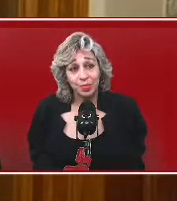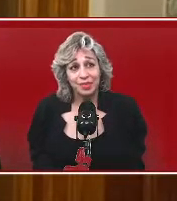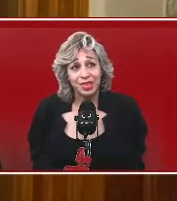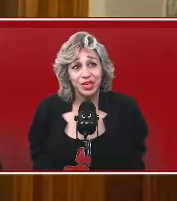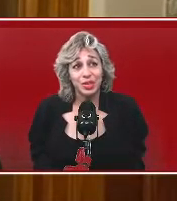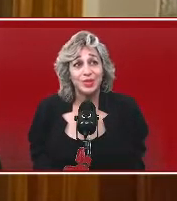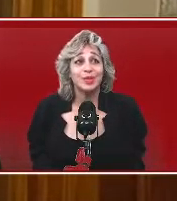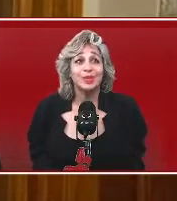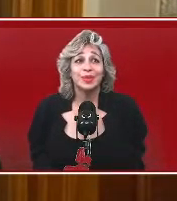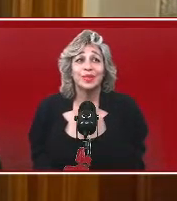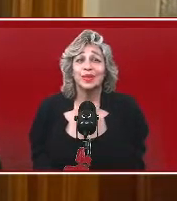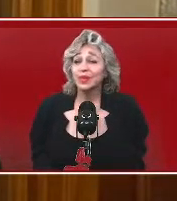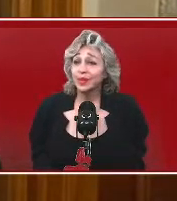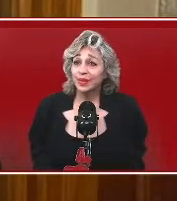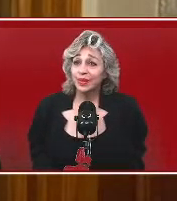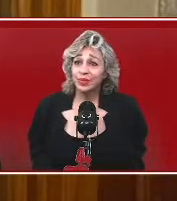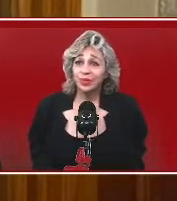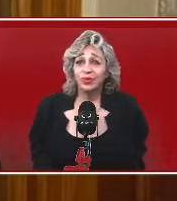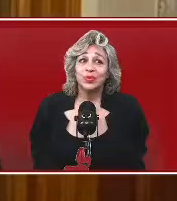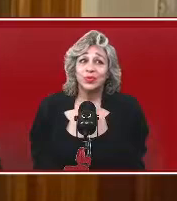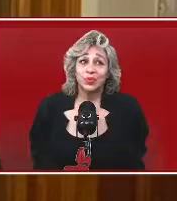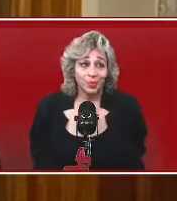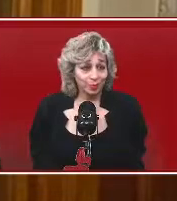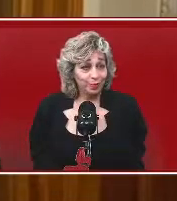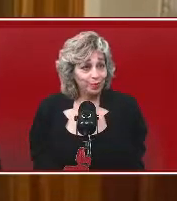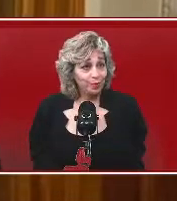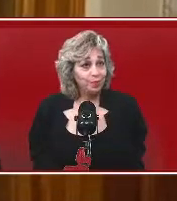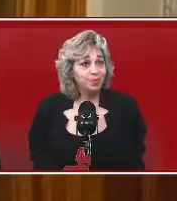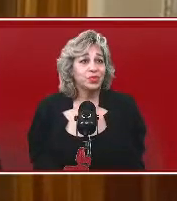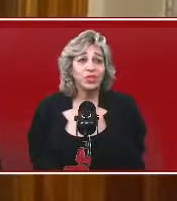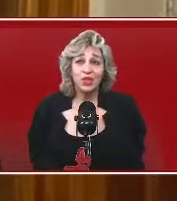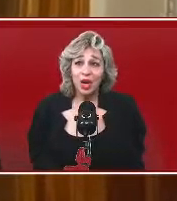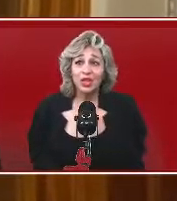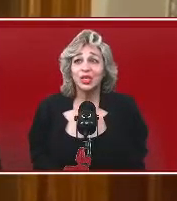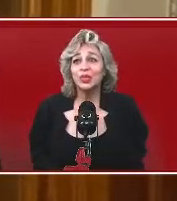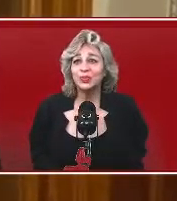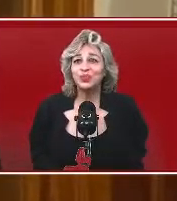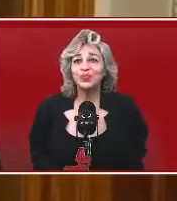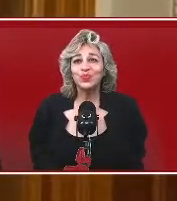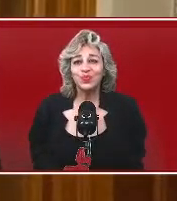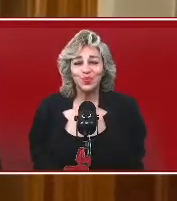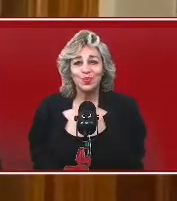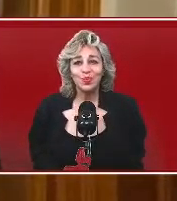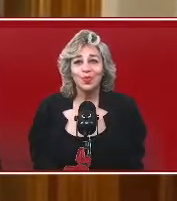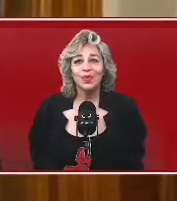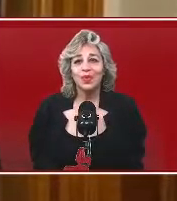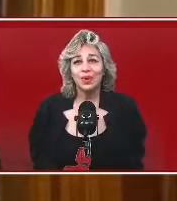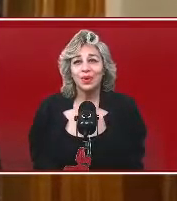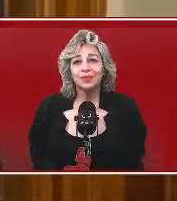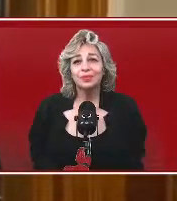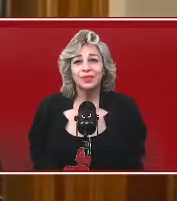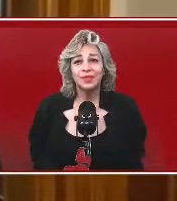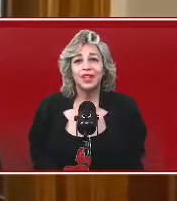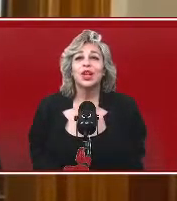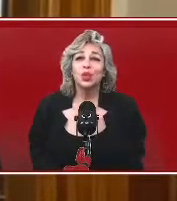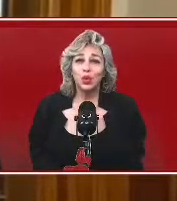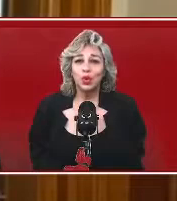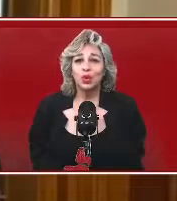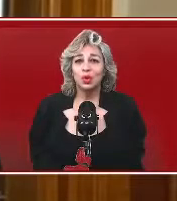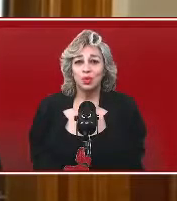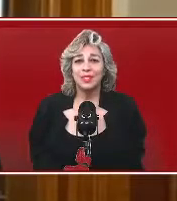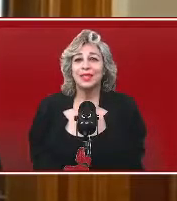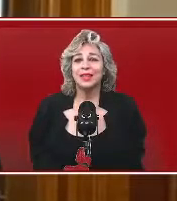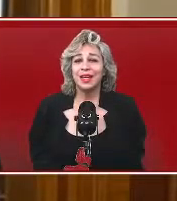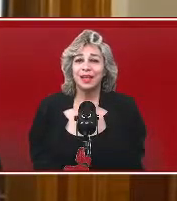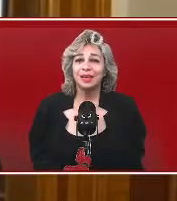health professionals, a el doctor to the doctor Hugo López Gatell.